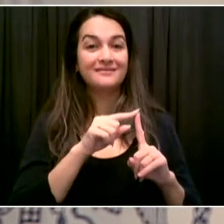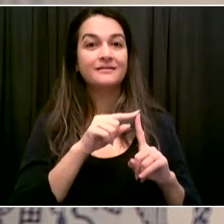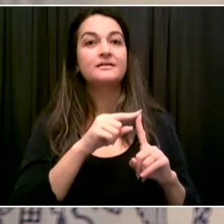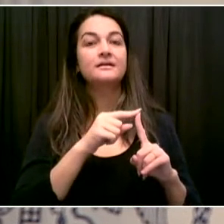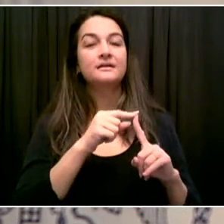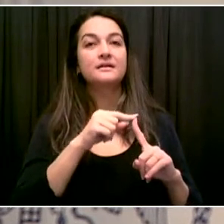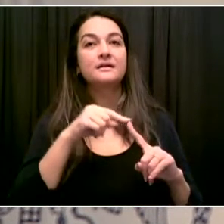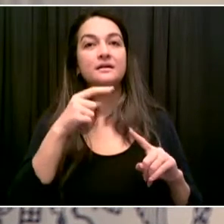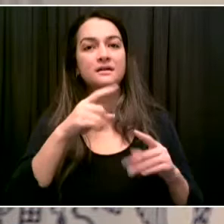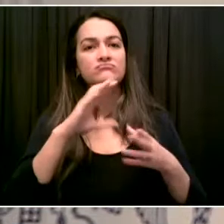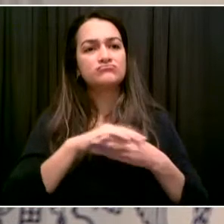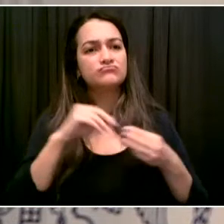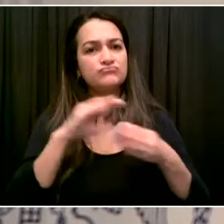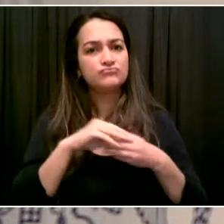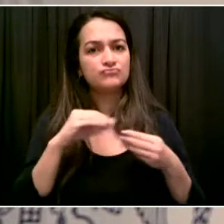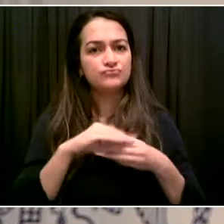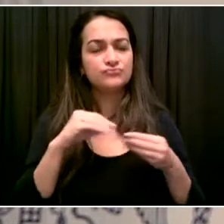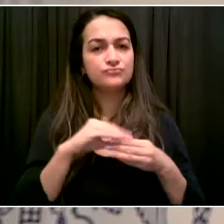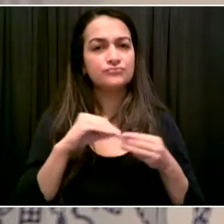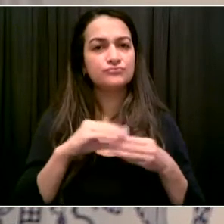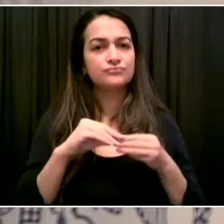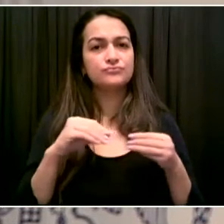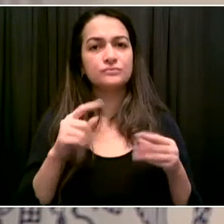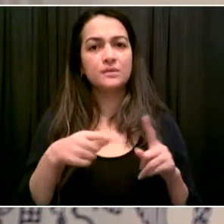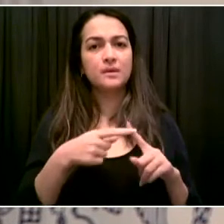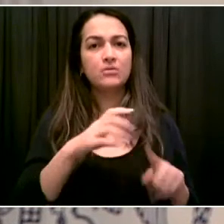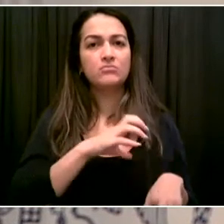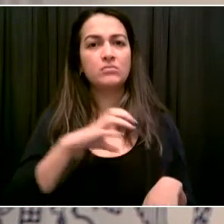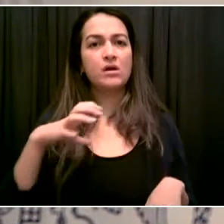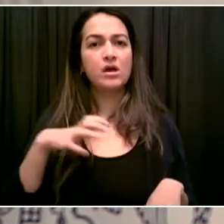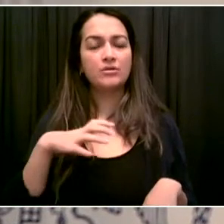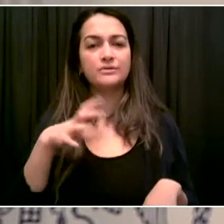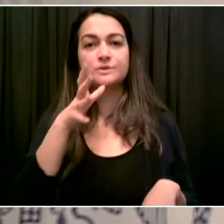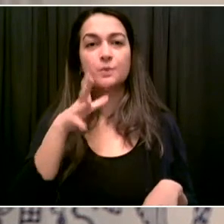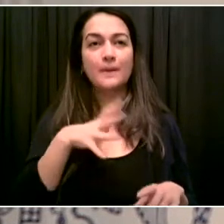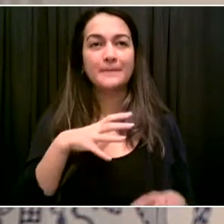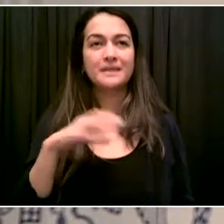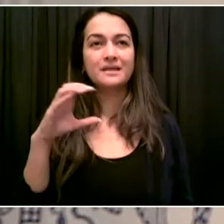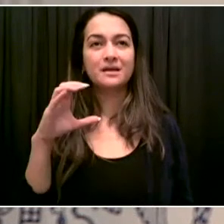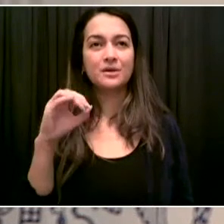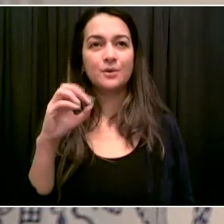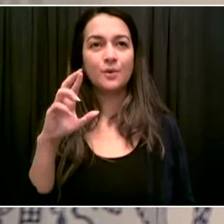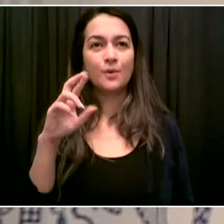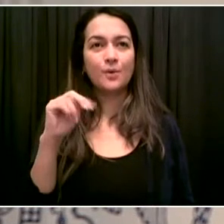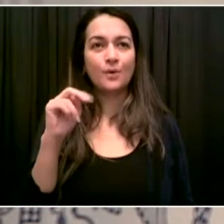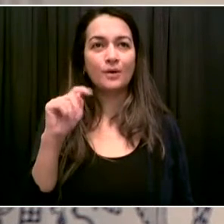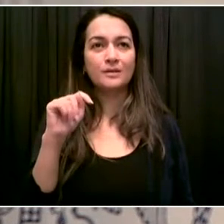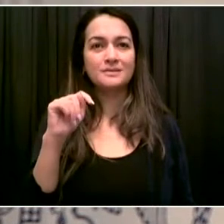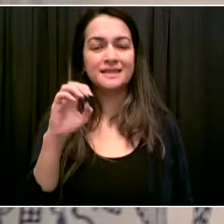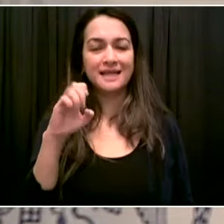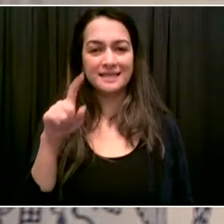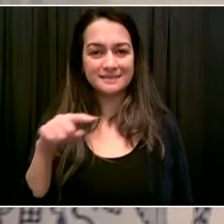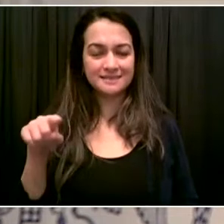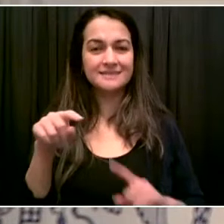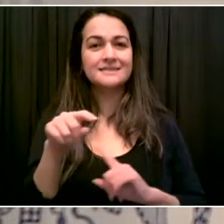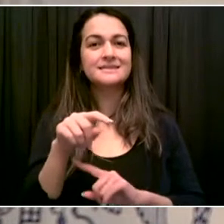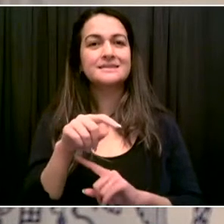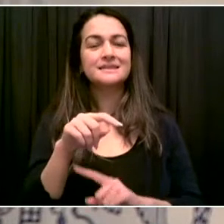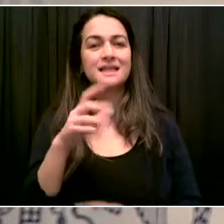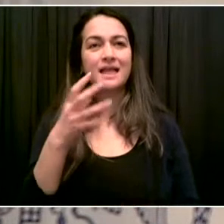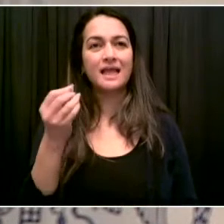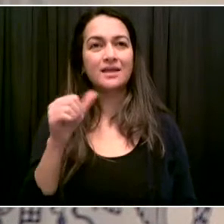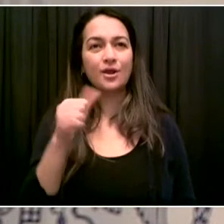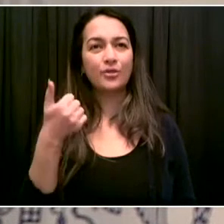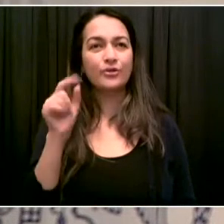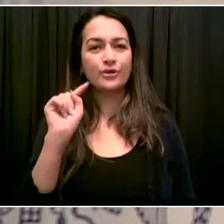Cortez and other members of kind of the most progressive wing of the party in